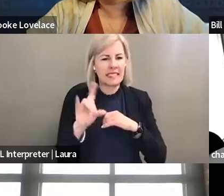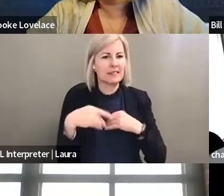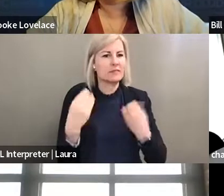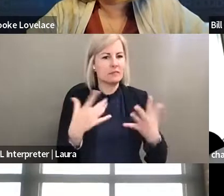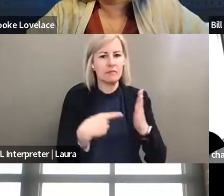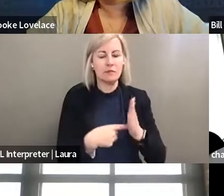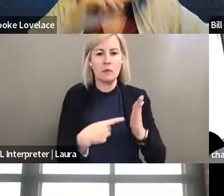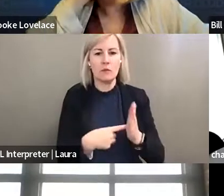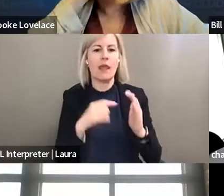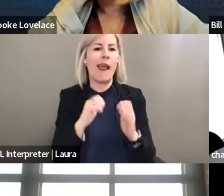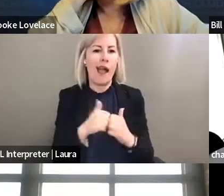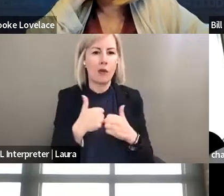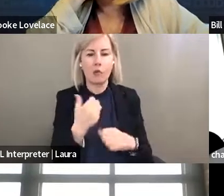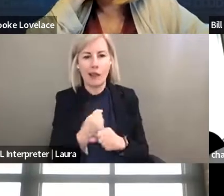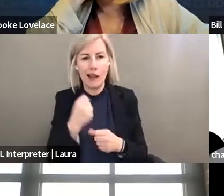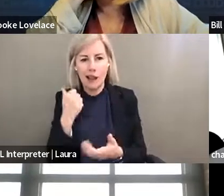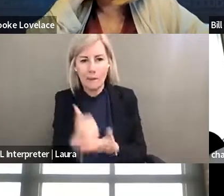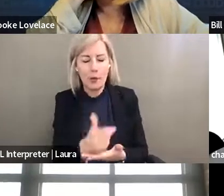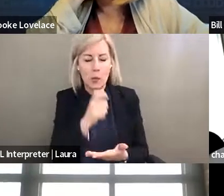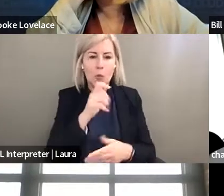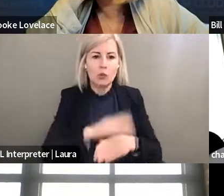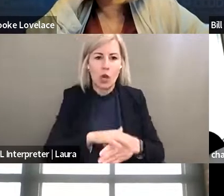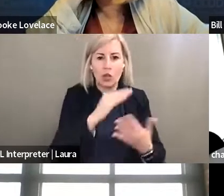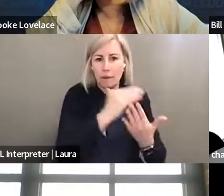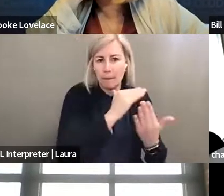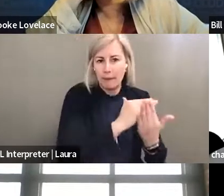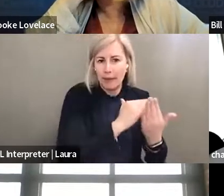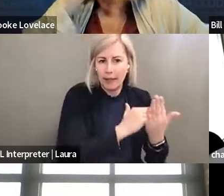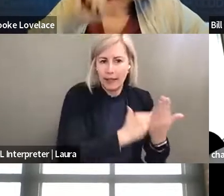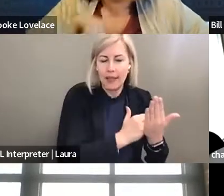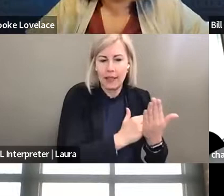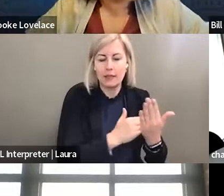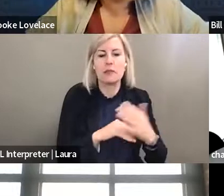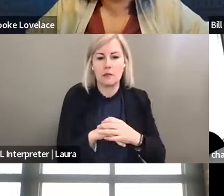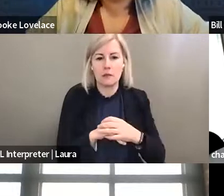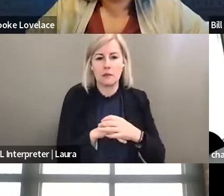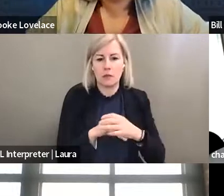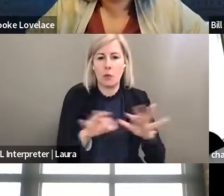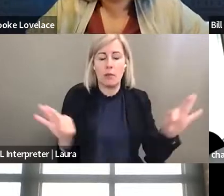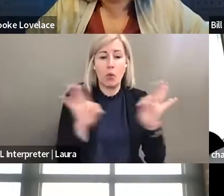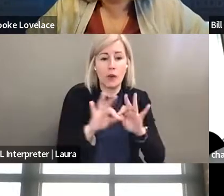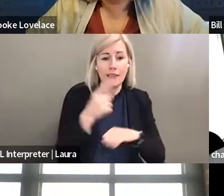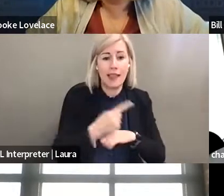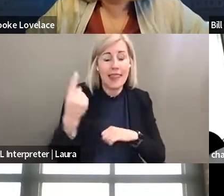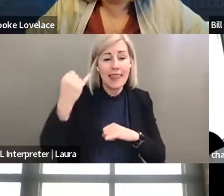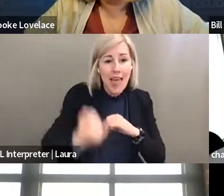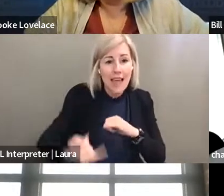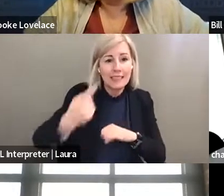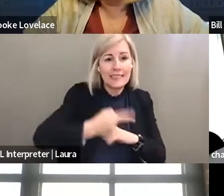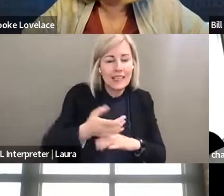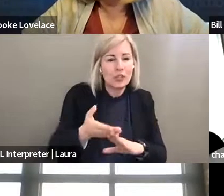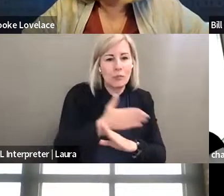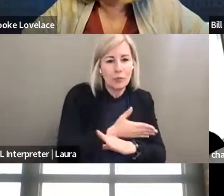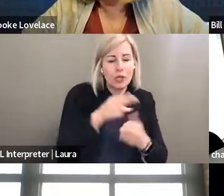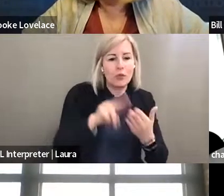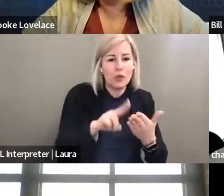there, how you can get help, who's on your ballot. They can provide sample ballots, but some key dates. The last day to pre-register to vote